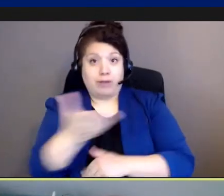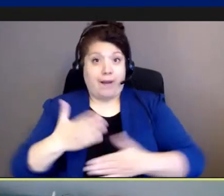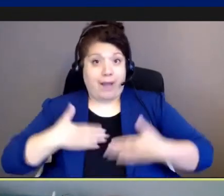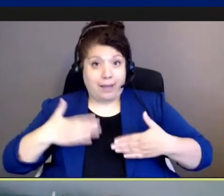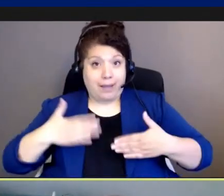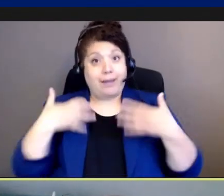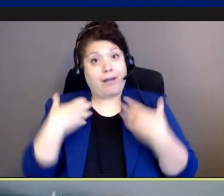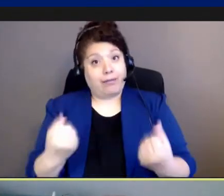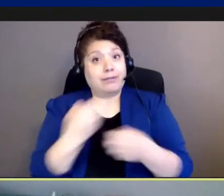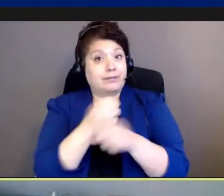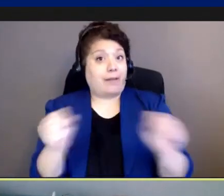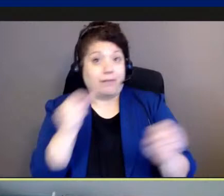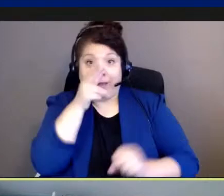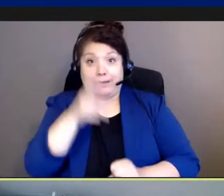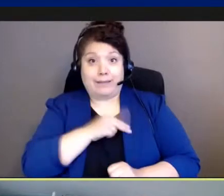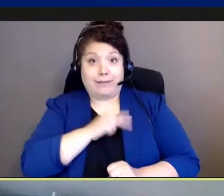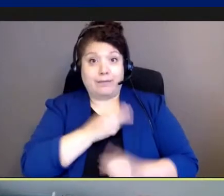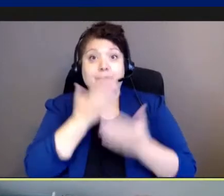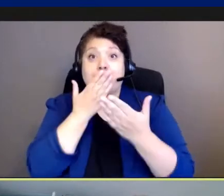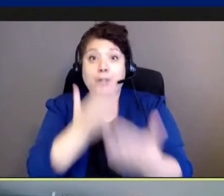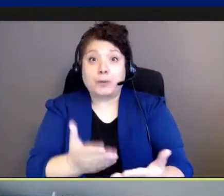Thanksgiving weekend. Thank you.